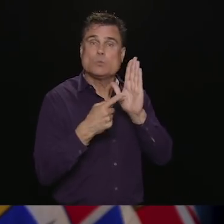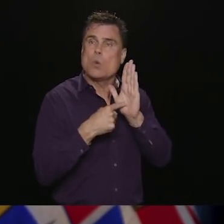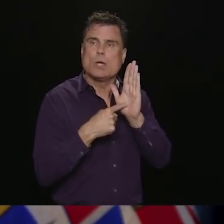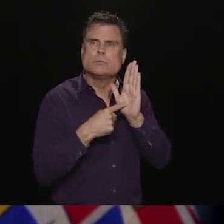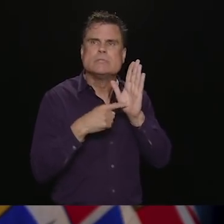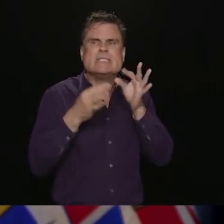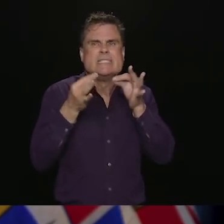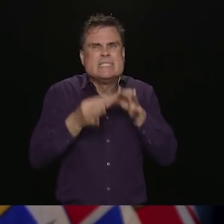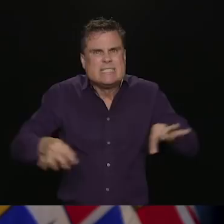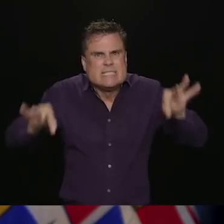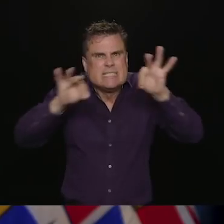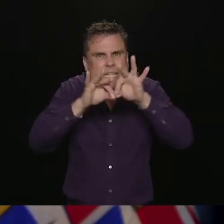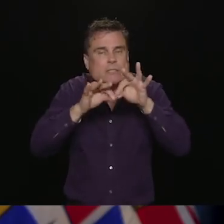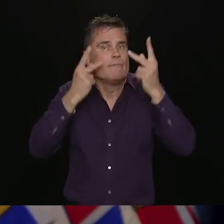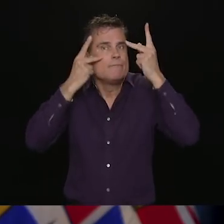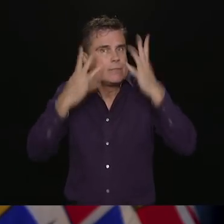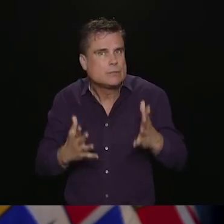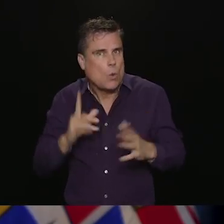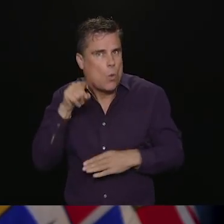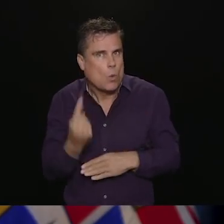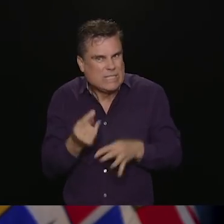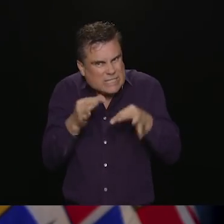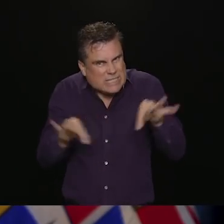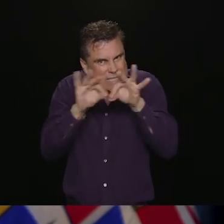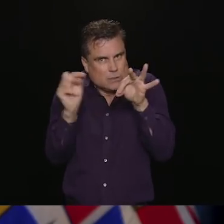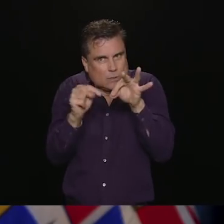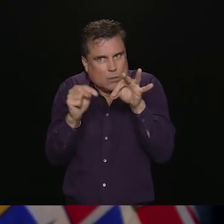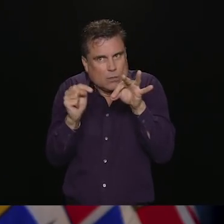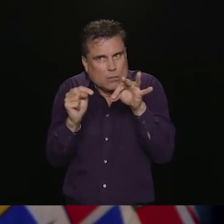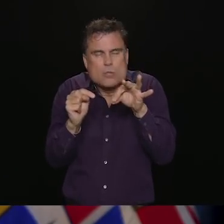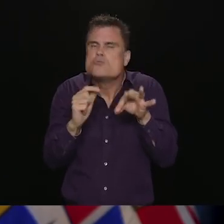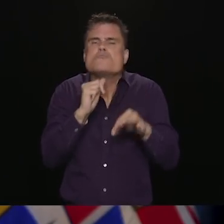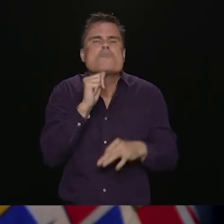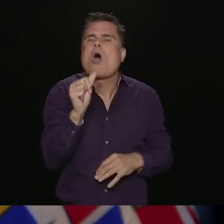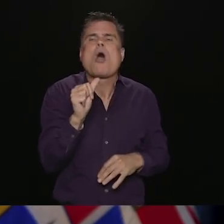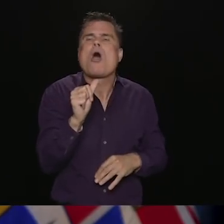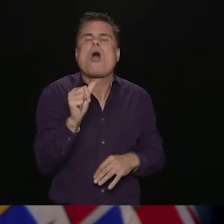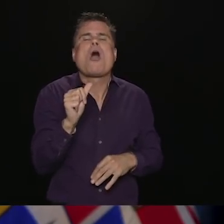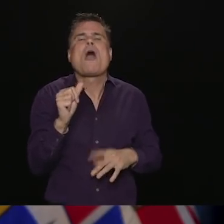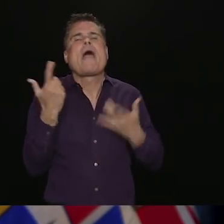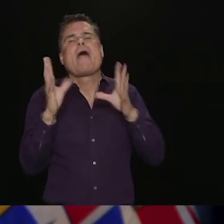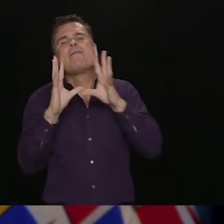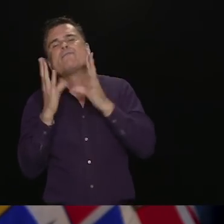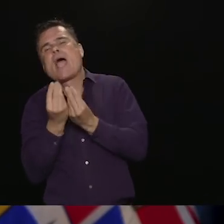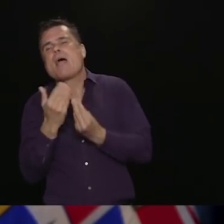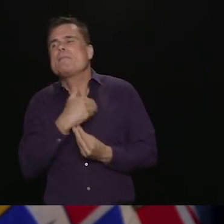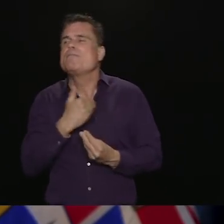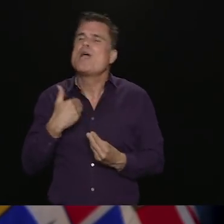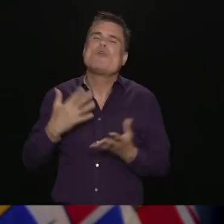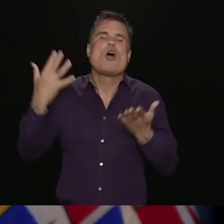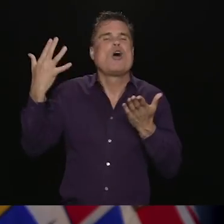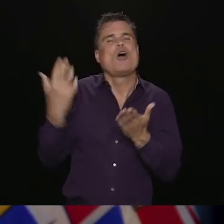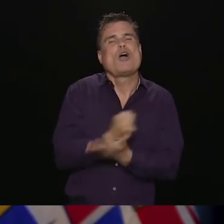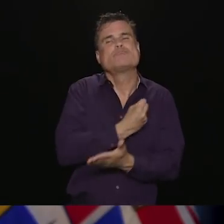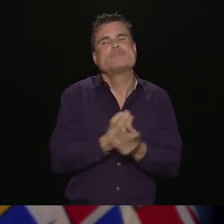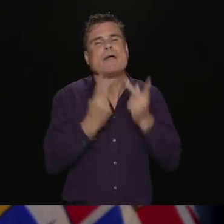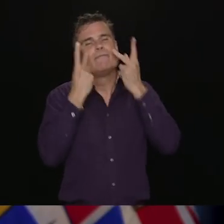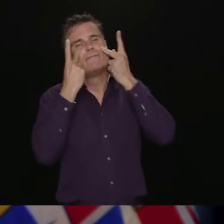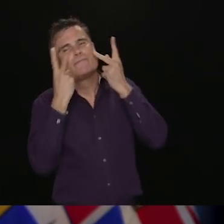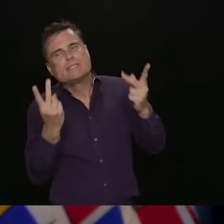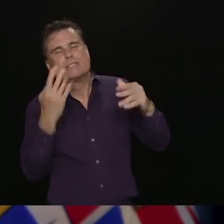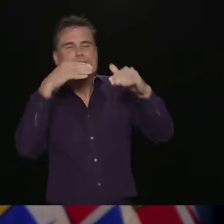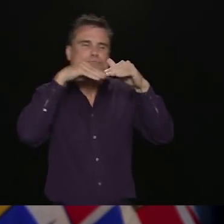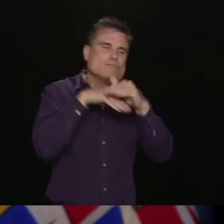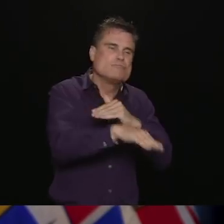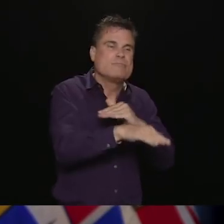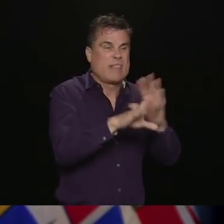different places and different homes in particular, some healthcare facilities, was slightly different. So